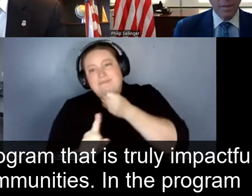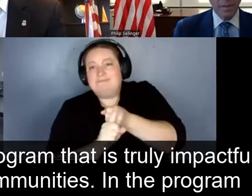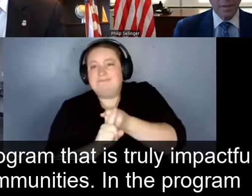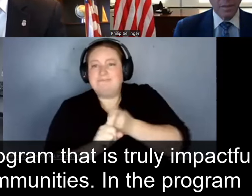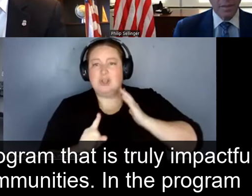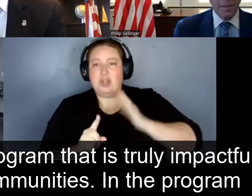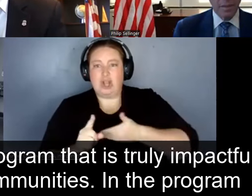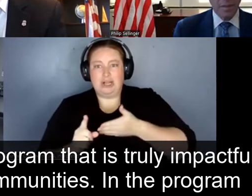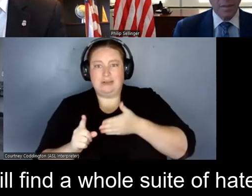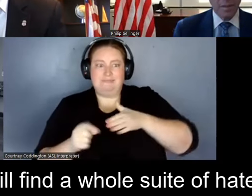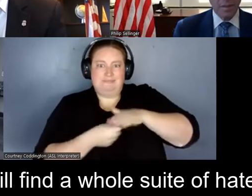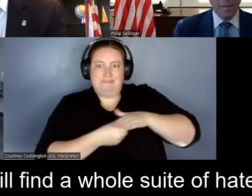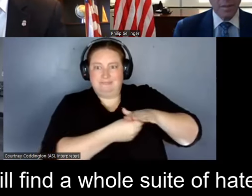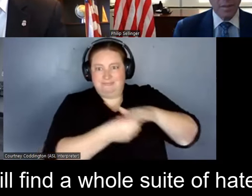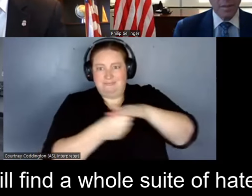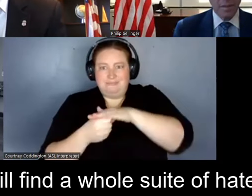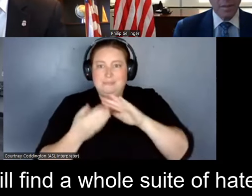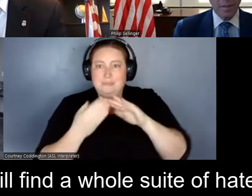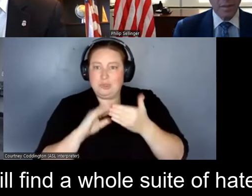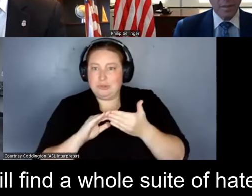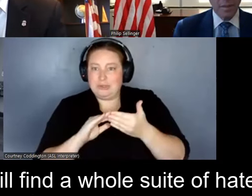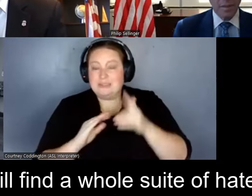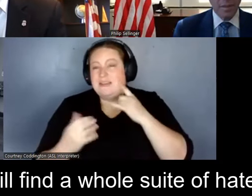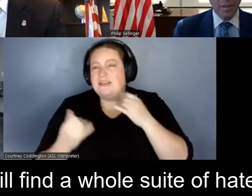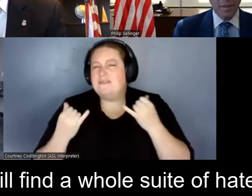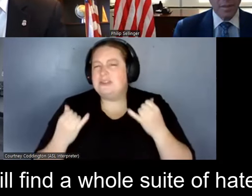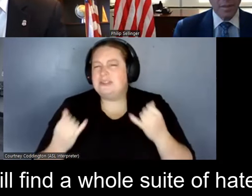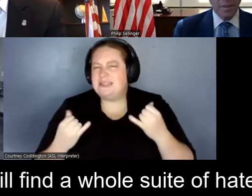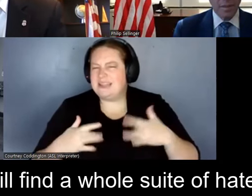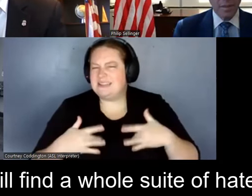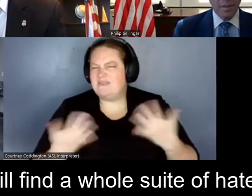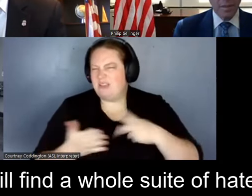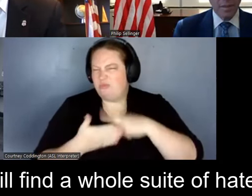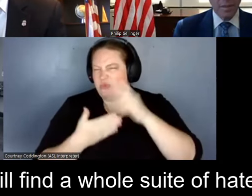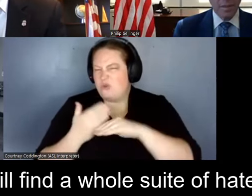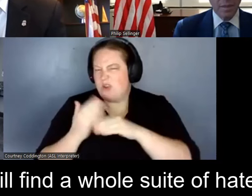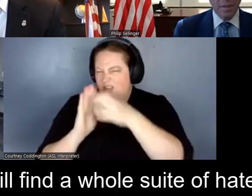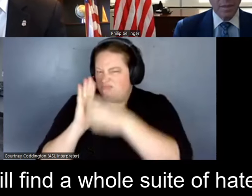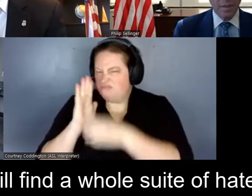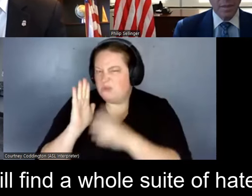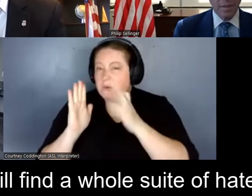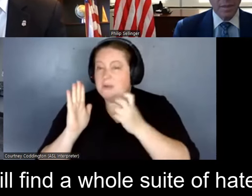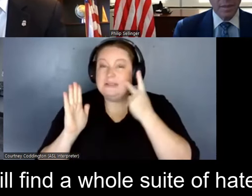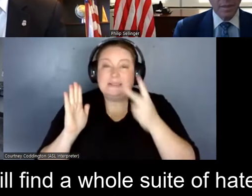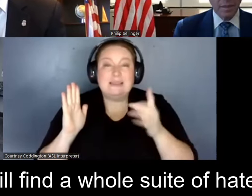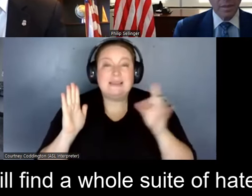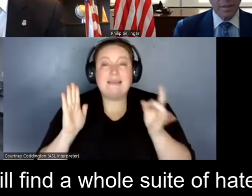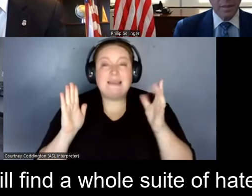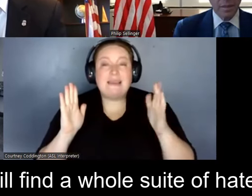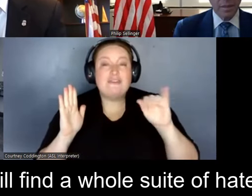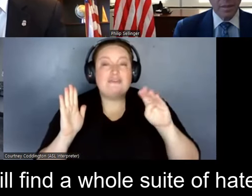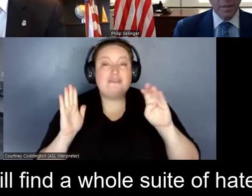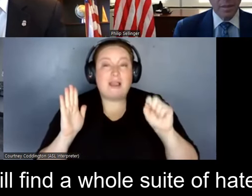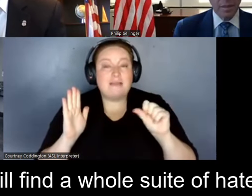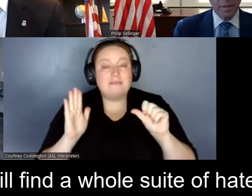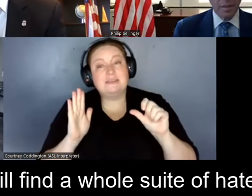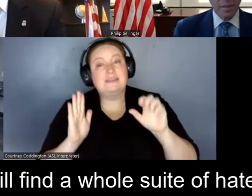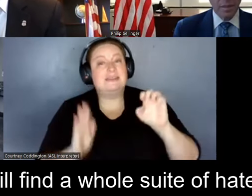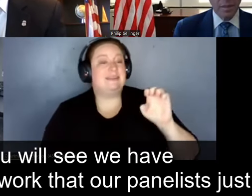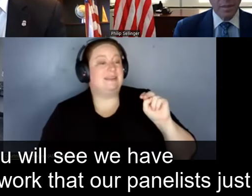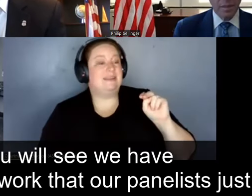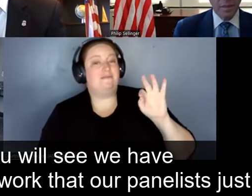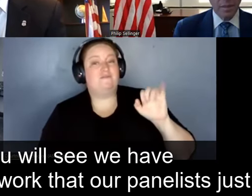communities. In the program for today's event, you'll find a whole suite of hate crimes enforcement and